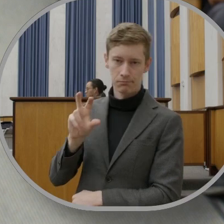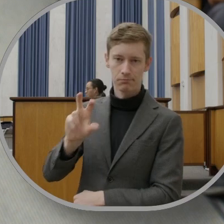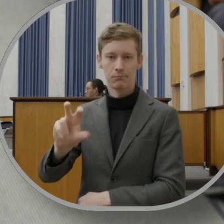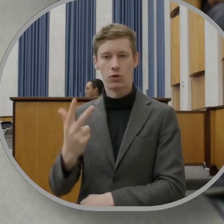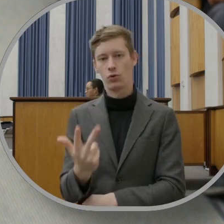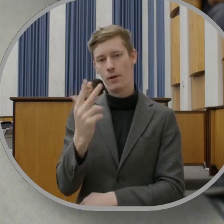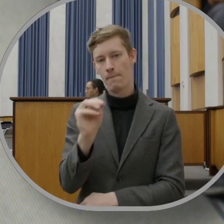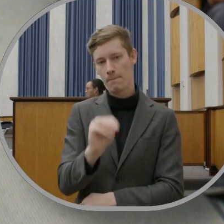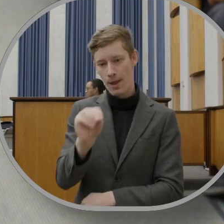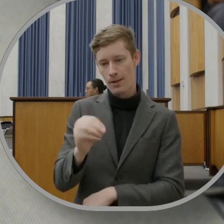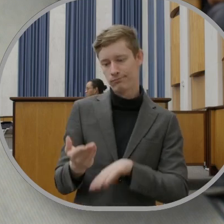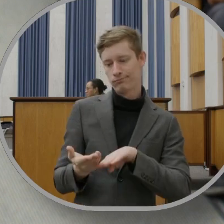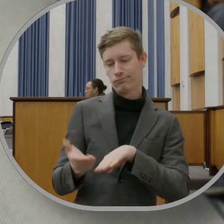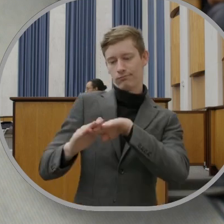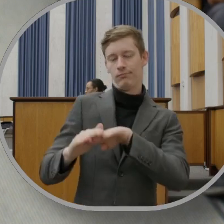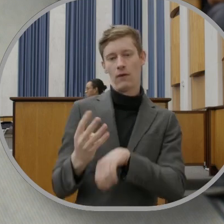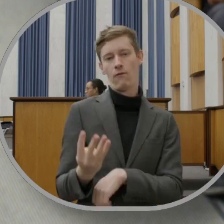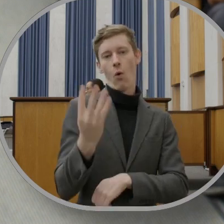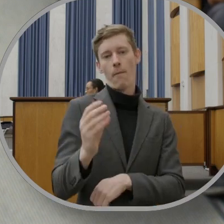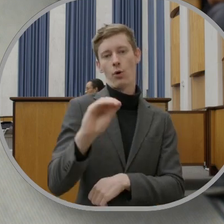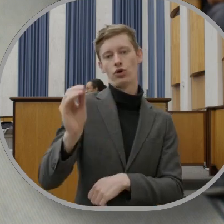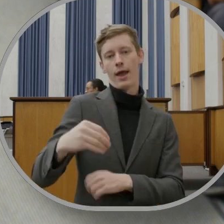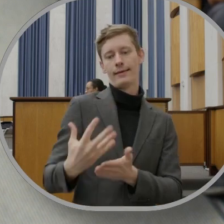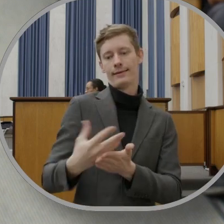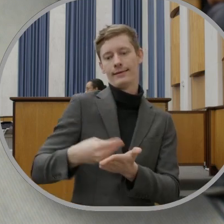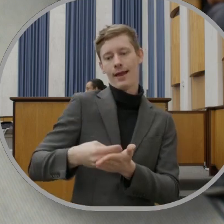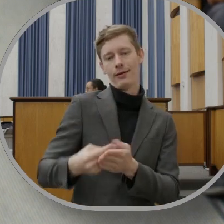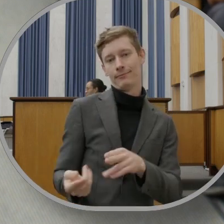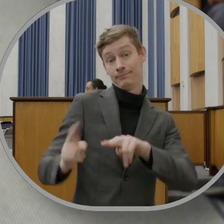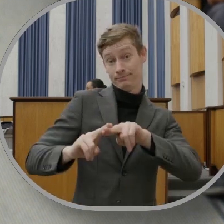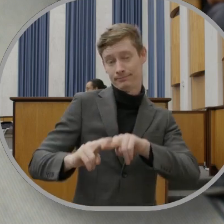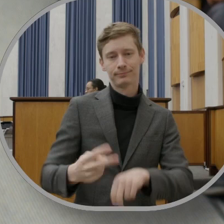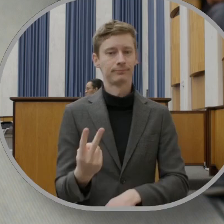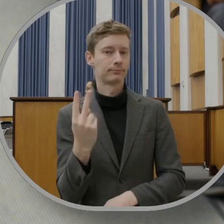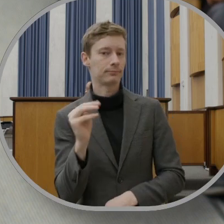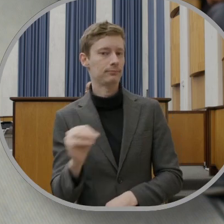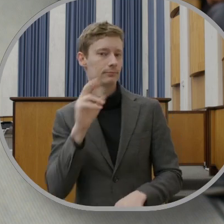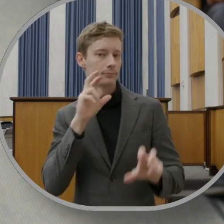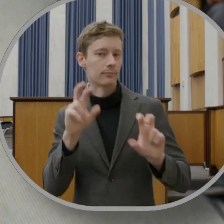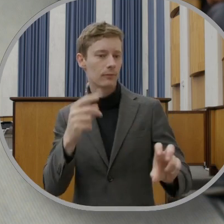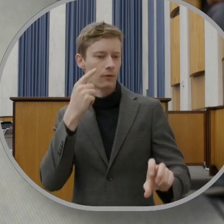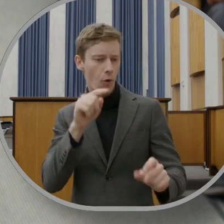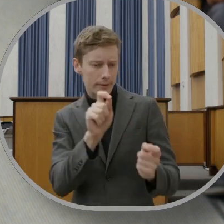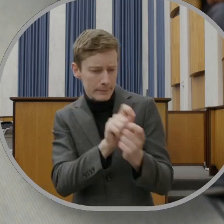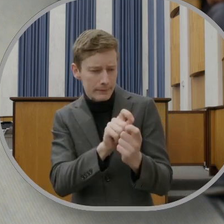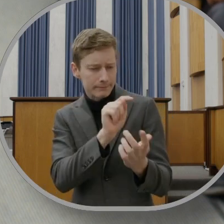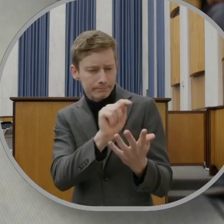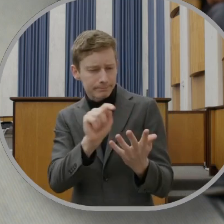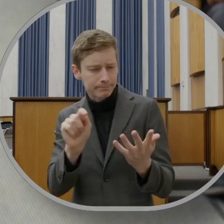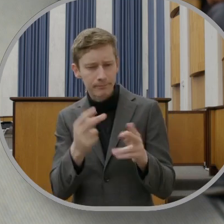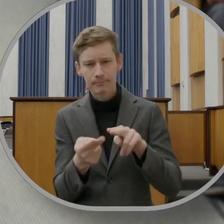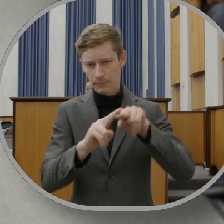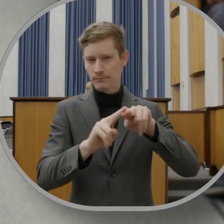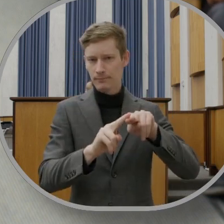provide a 4% salary increase and an additional $2 million to make target pay increases for positions making